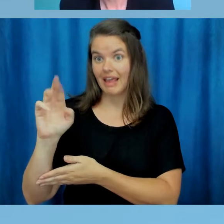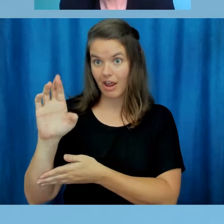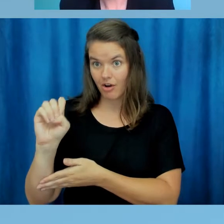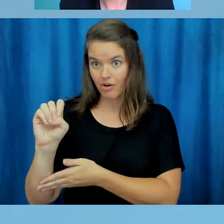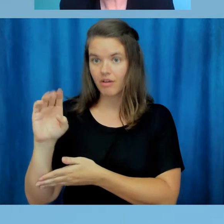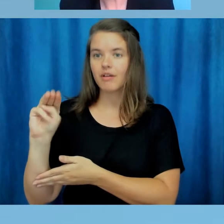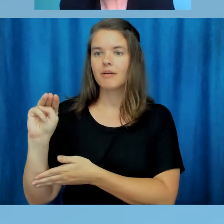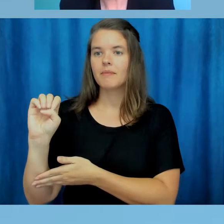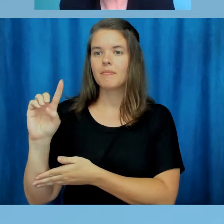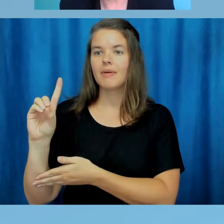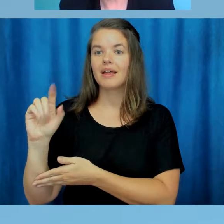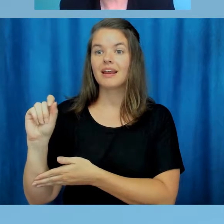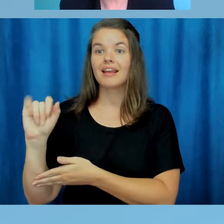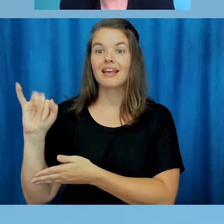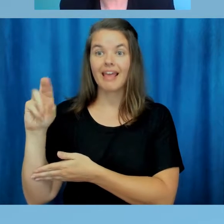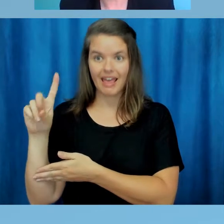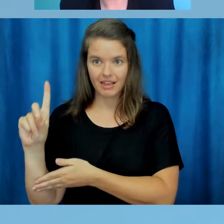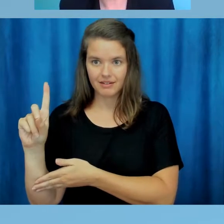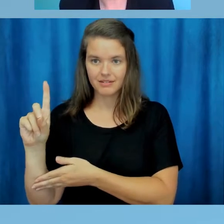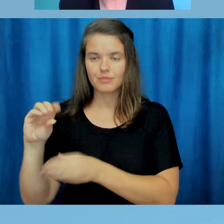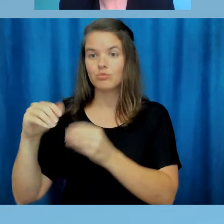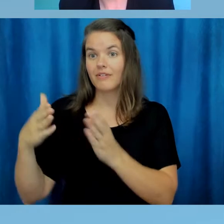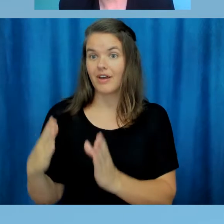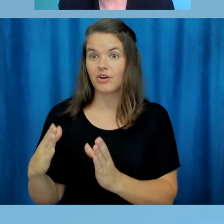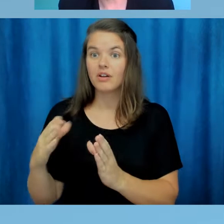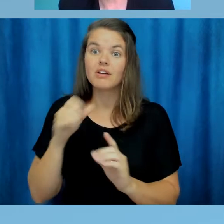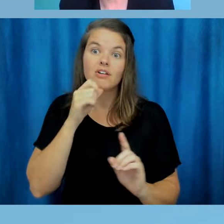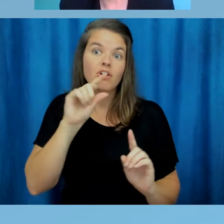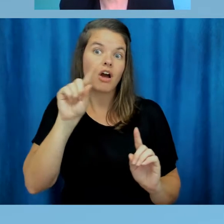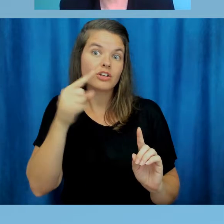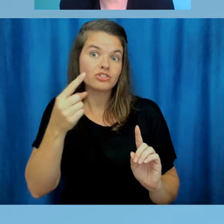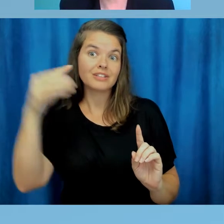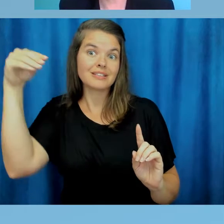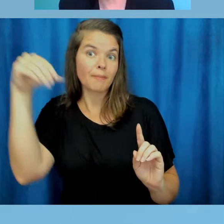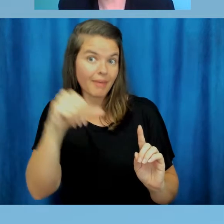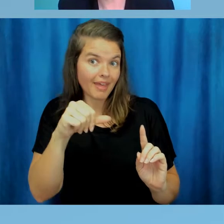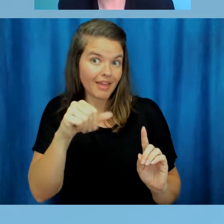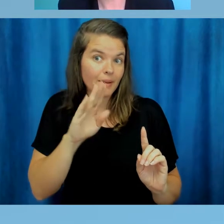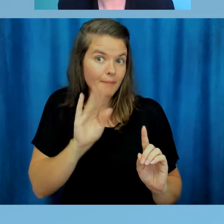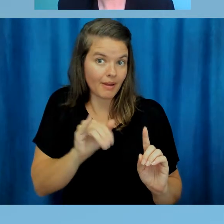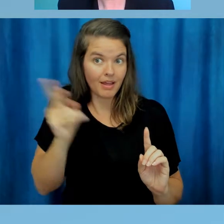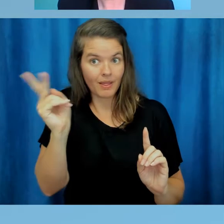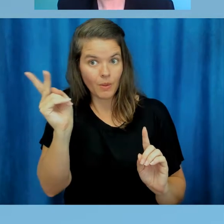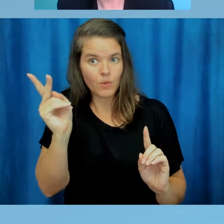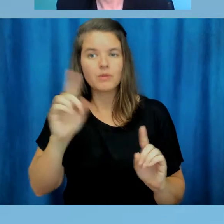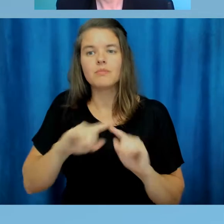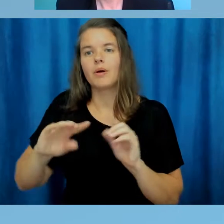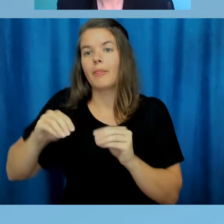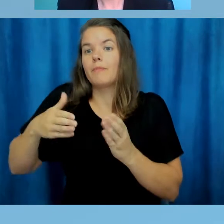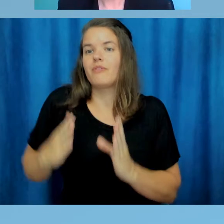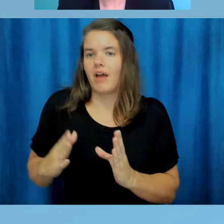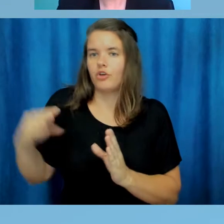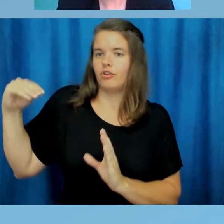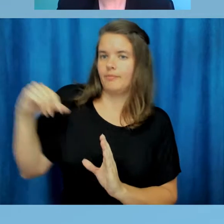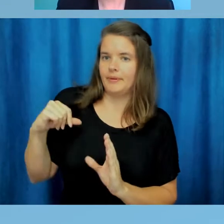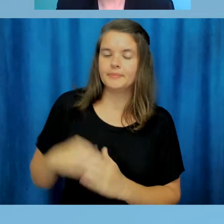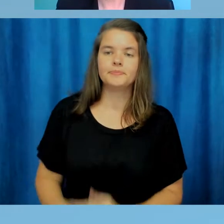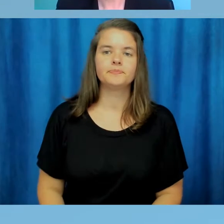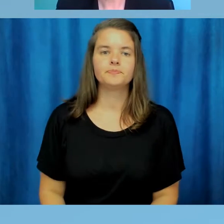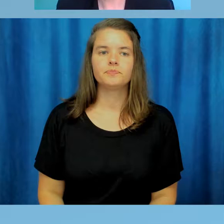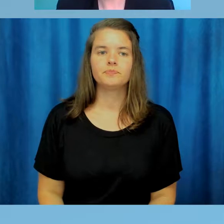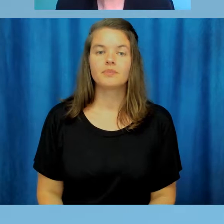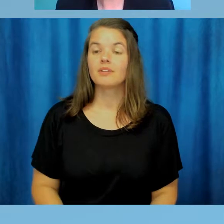provider, not just those whose services are paid for by those federal programs. And